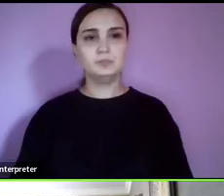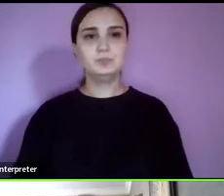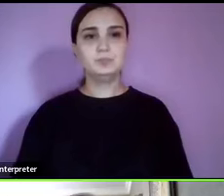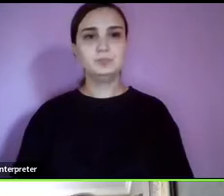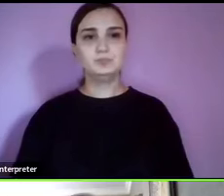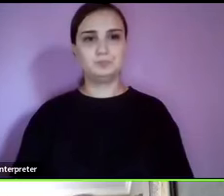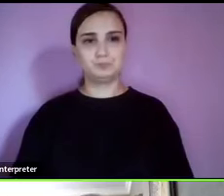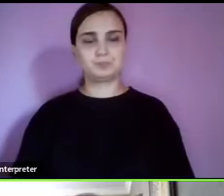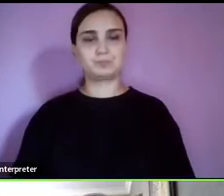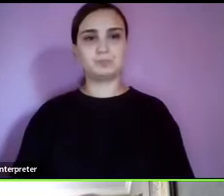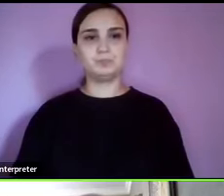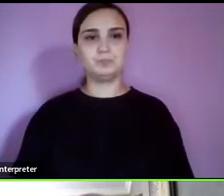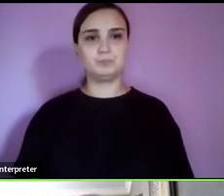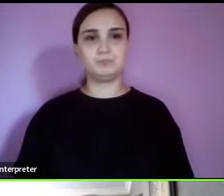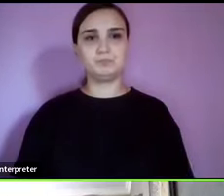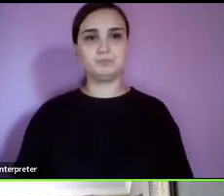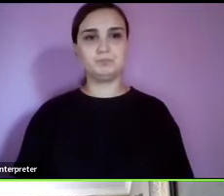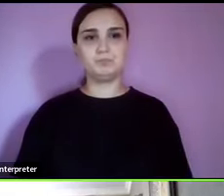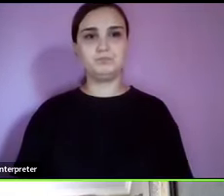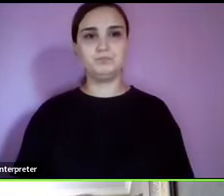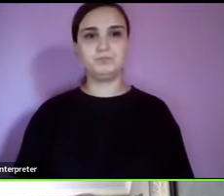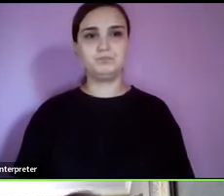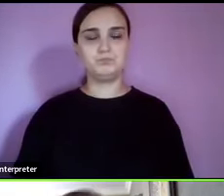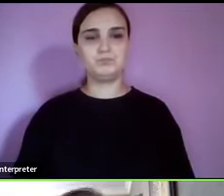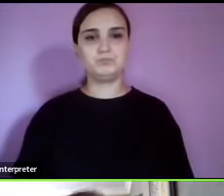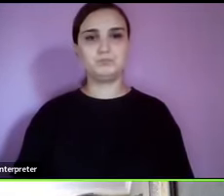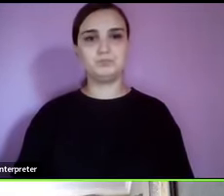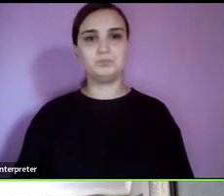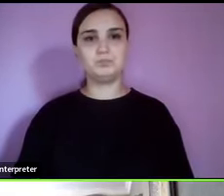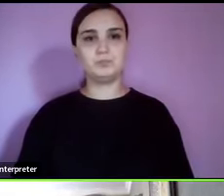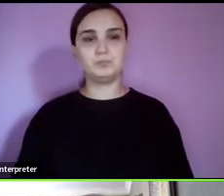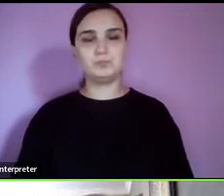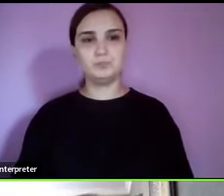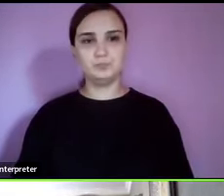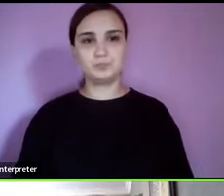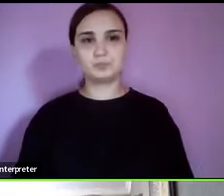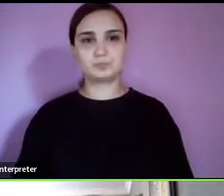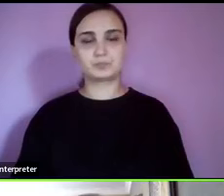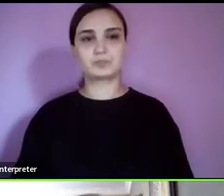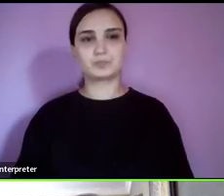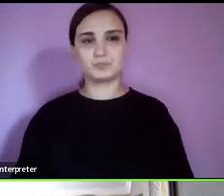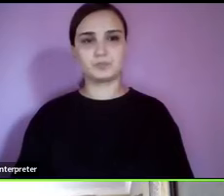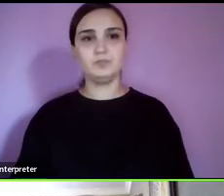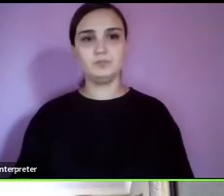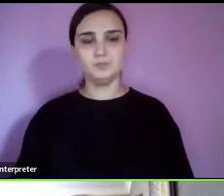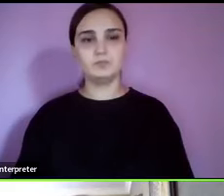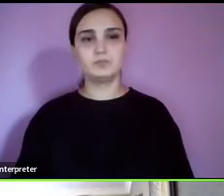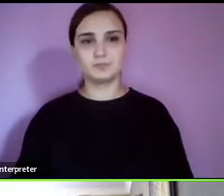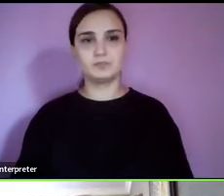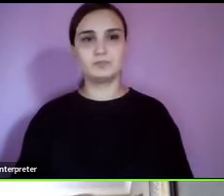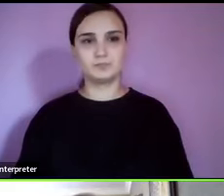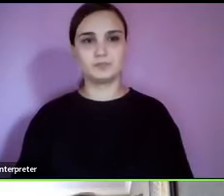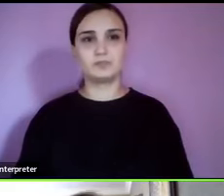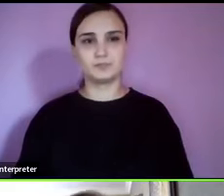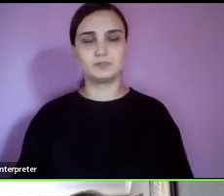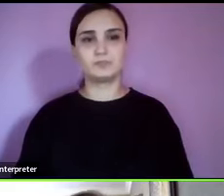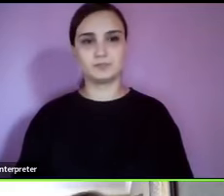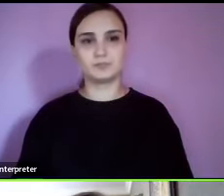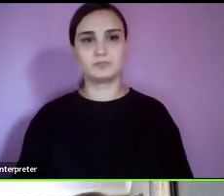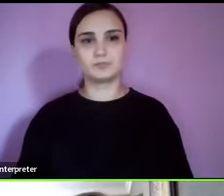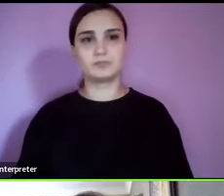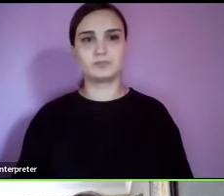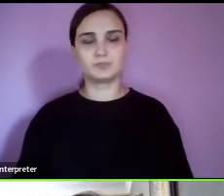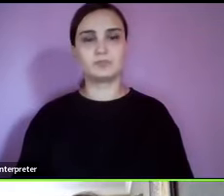necessarily fix situations in school, we don't know how hard their school will be for them or who their friends